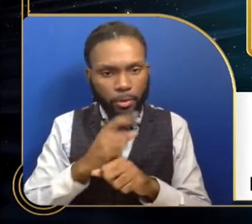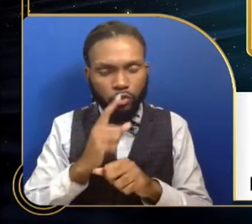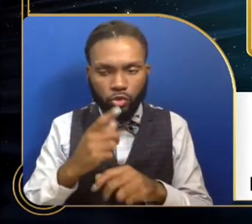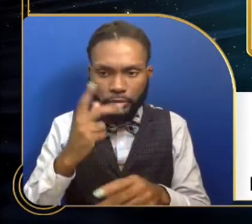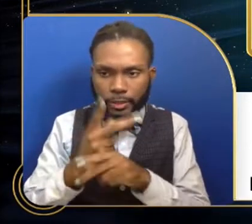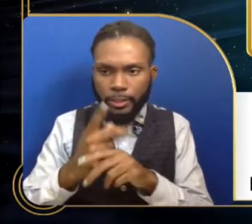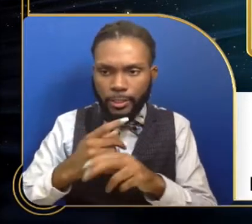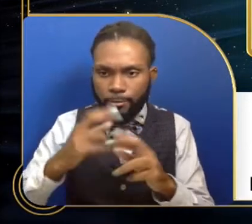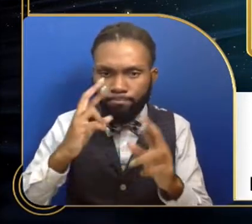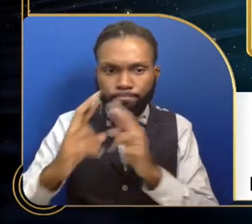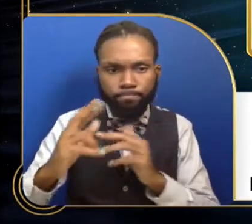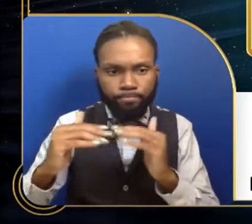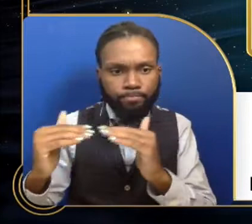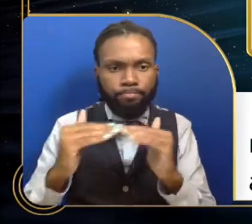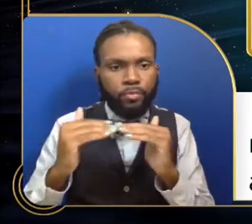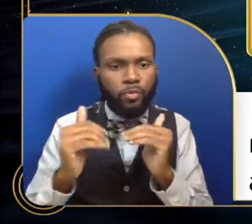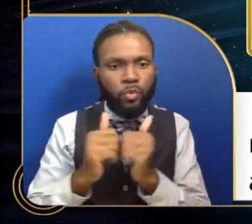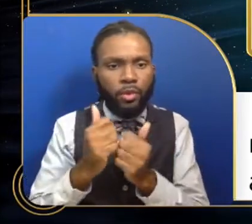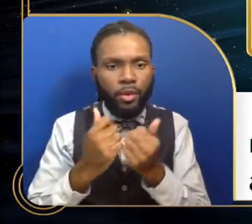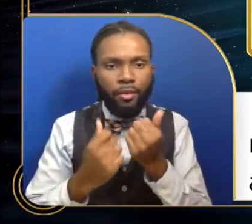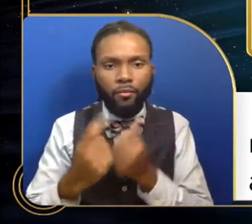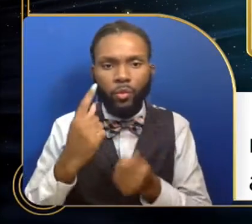same life experience helping each other.